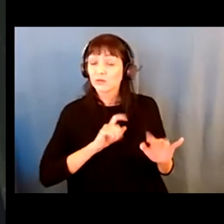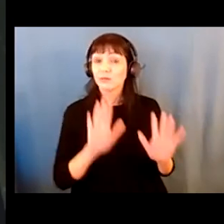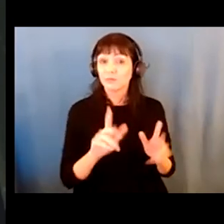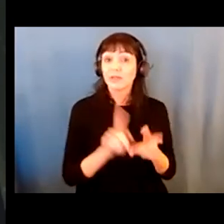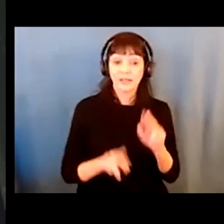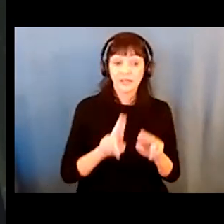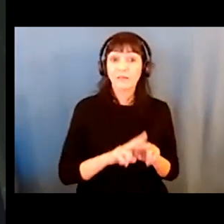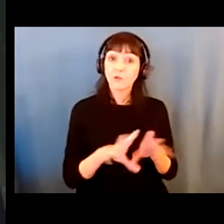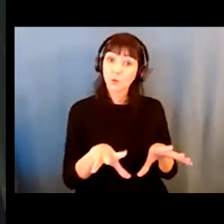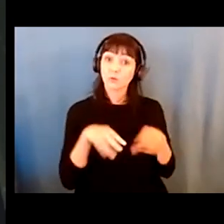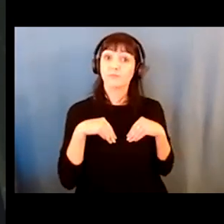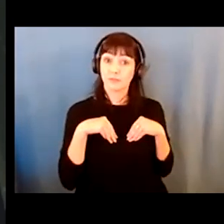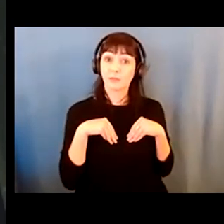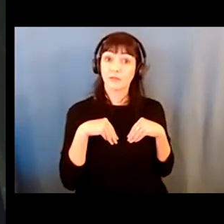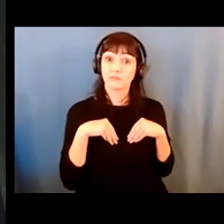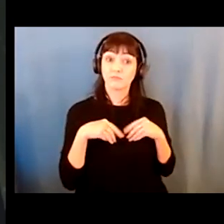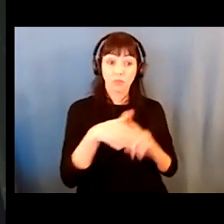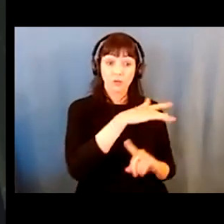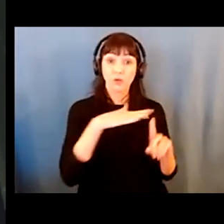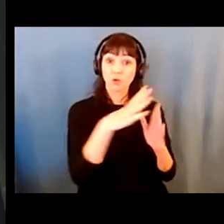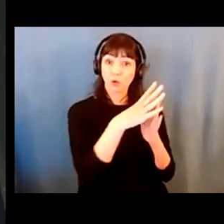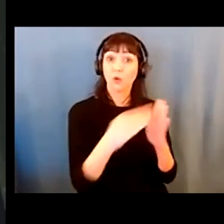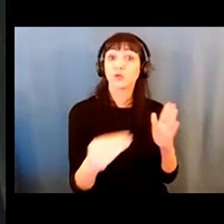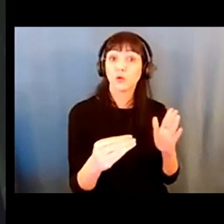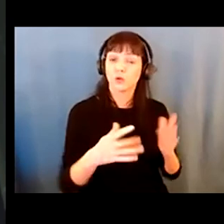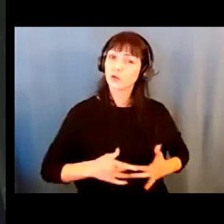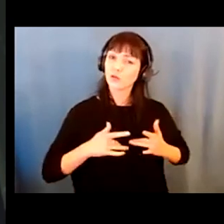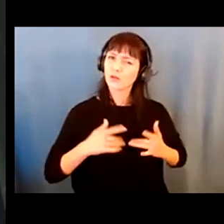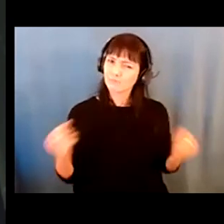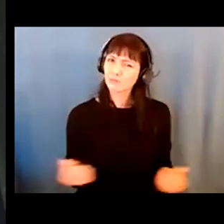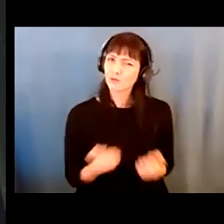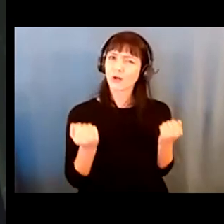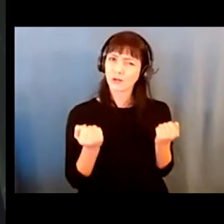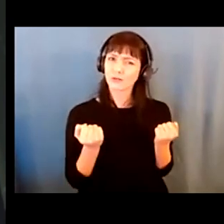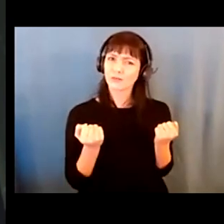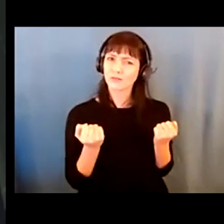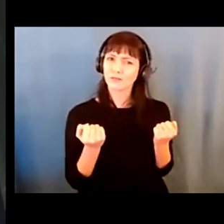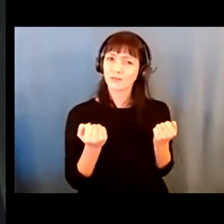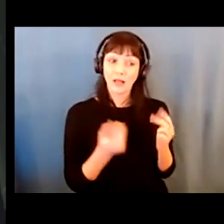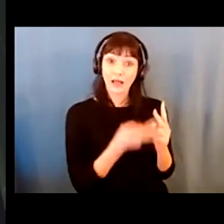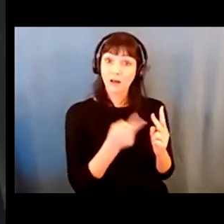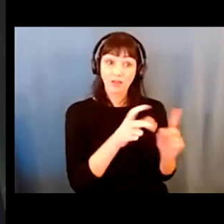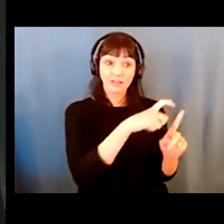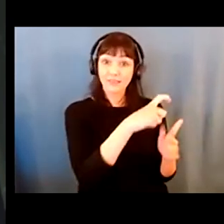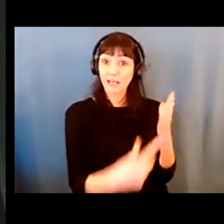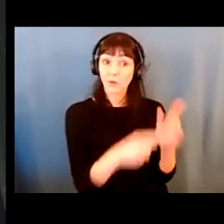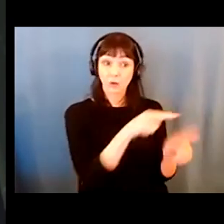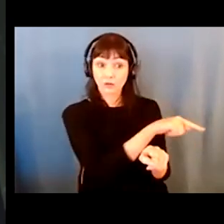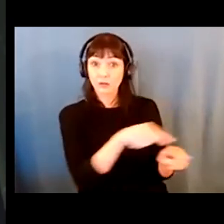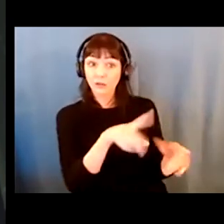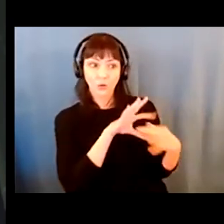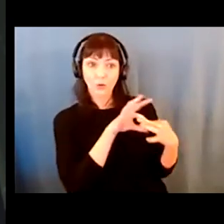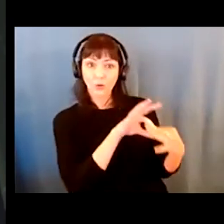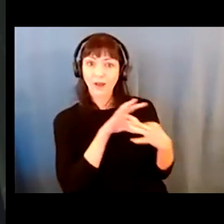and other models, you feel a bit stronger, and when you connect with other disabled people that are experiencing the same things, you have a bit